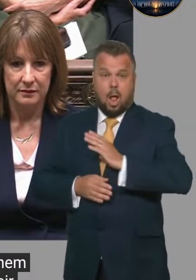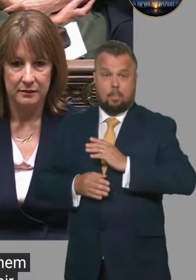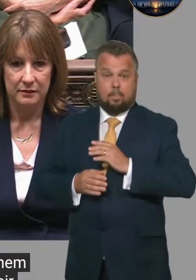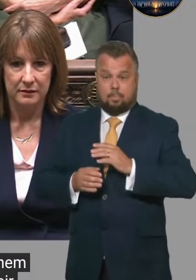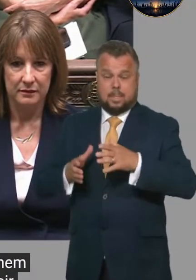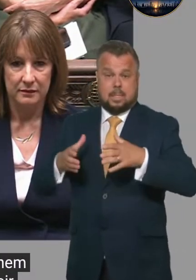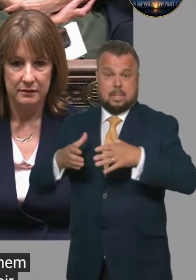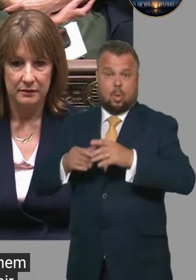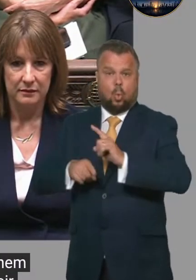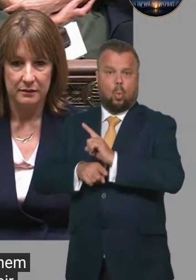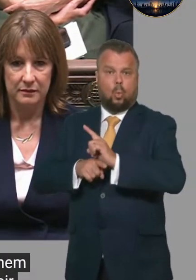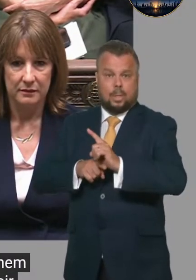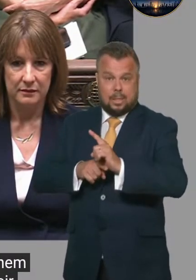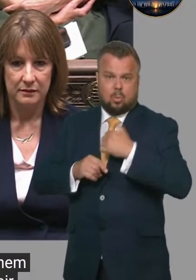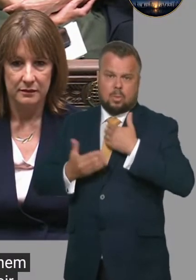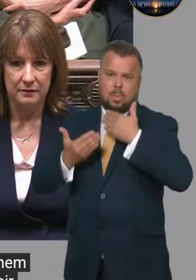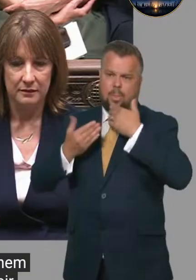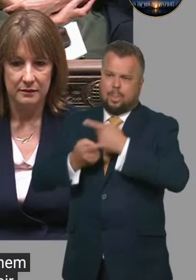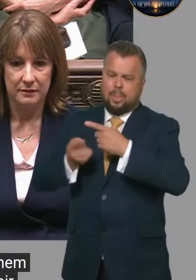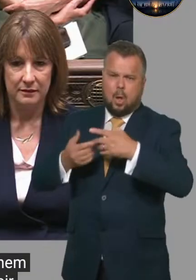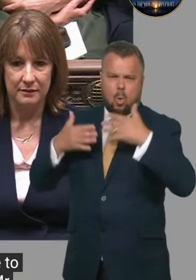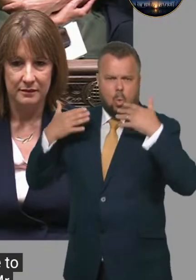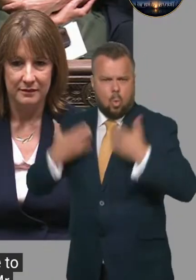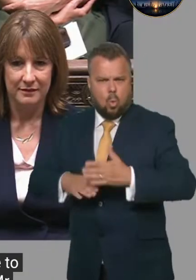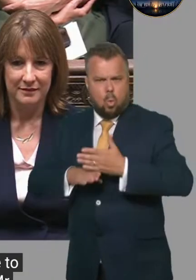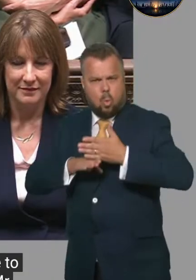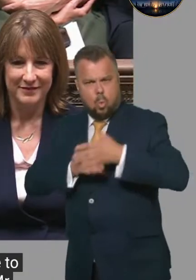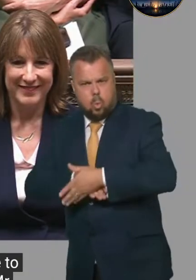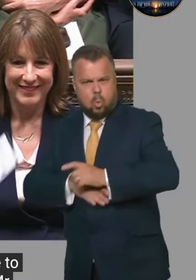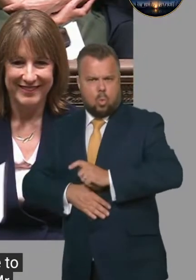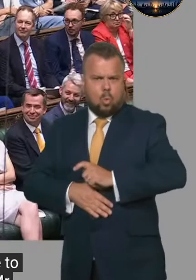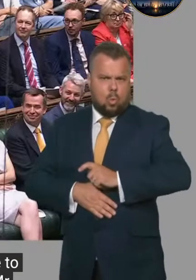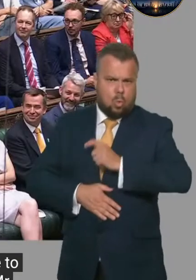I shall have further such meetings later today. Not today.